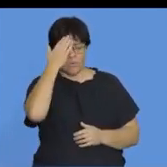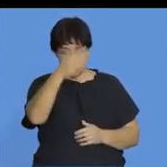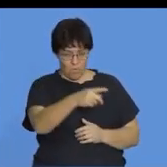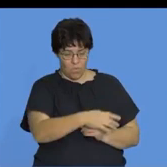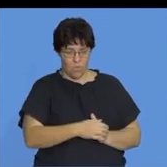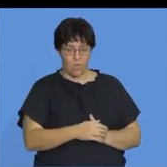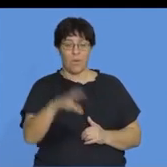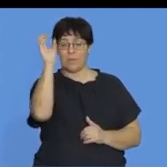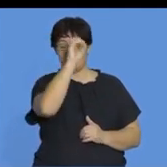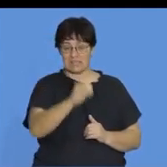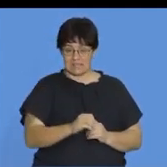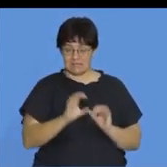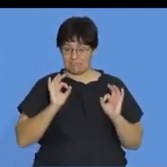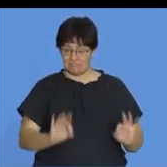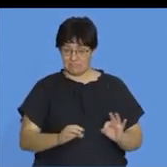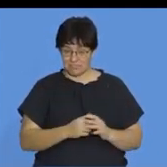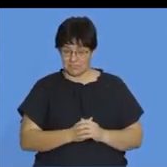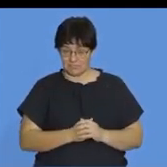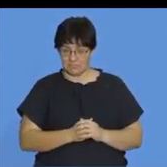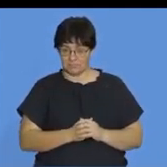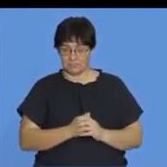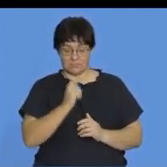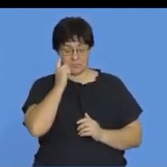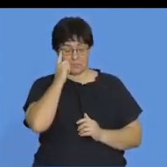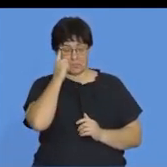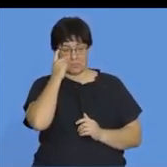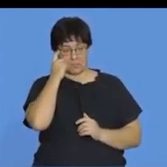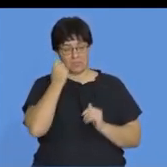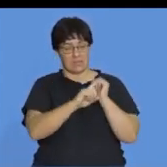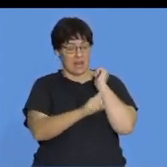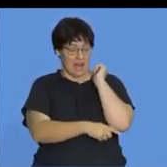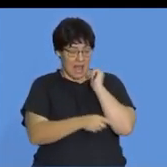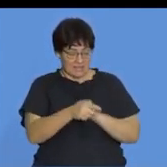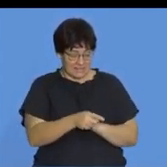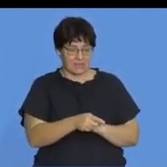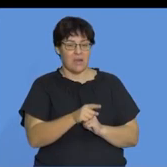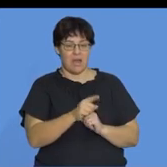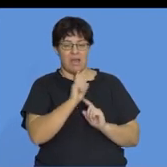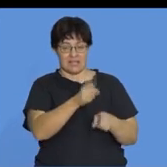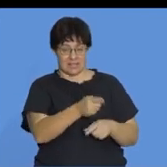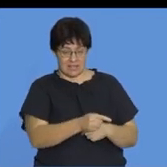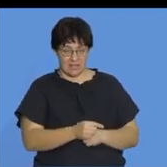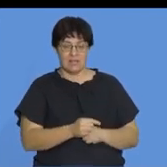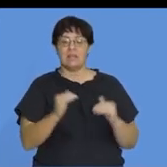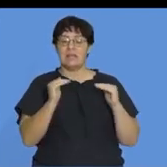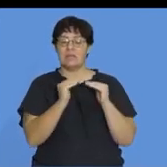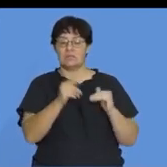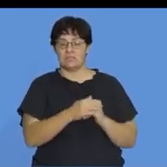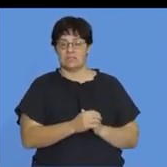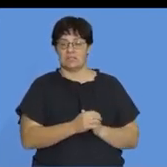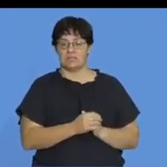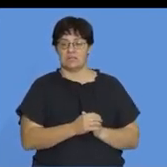we know that percentage purity, okay, that's the last part of our multi-step problem, is equals